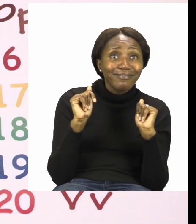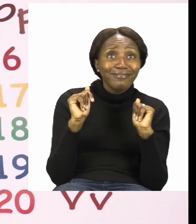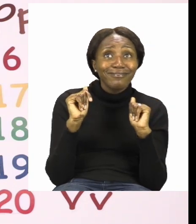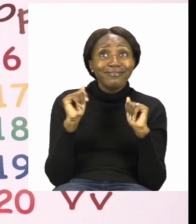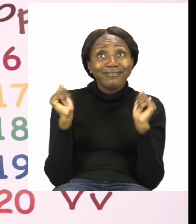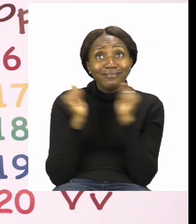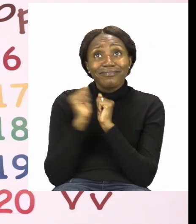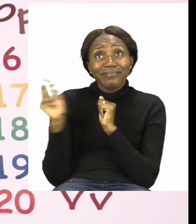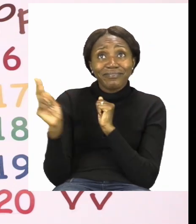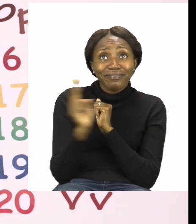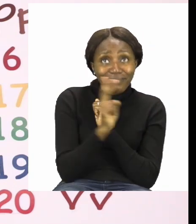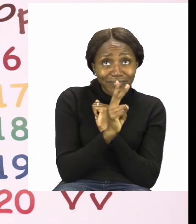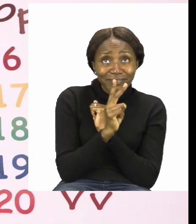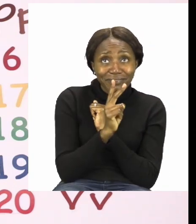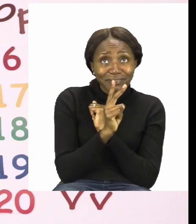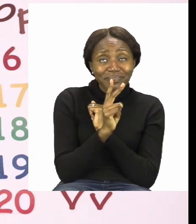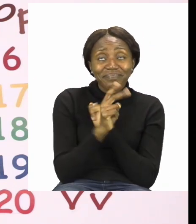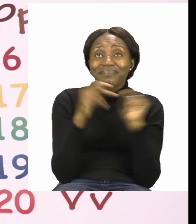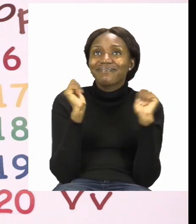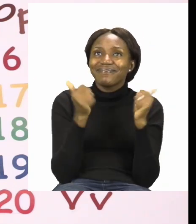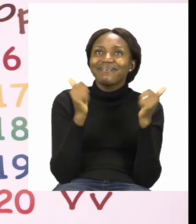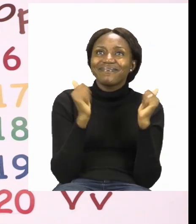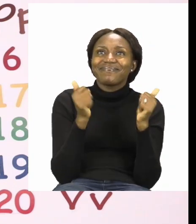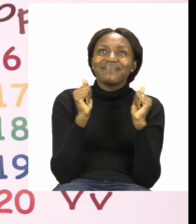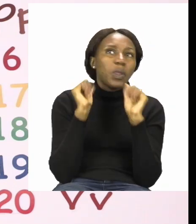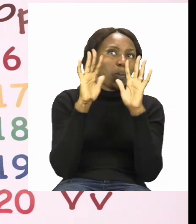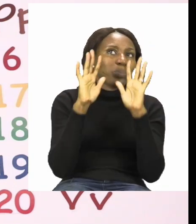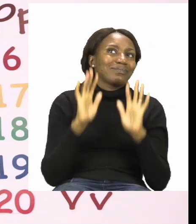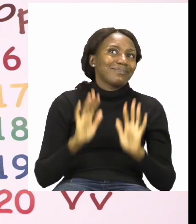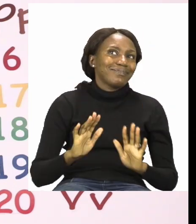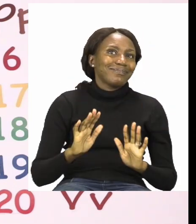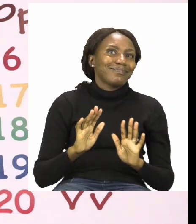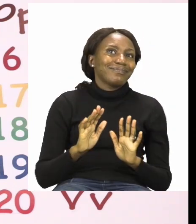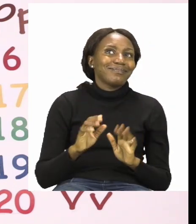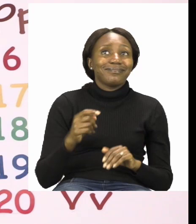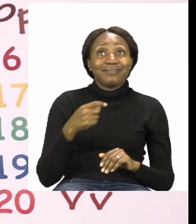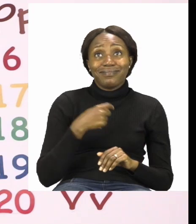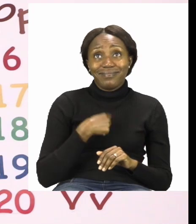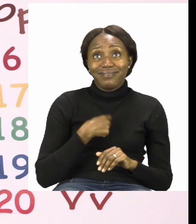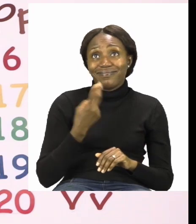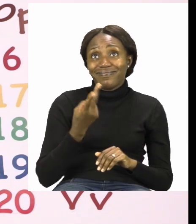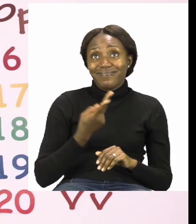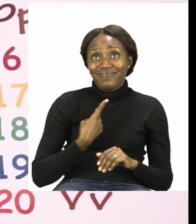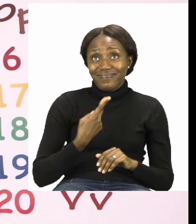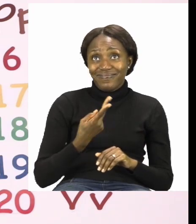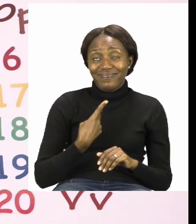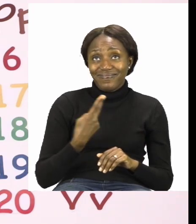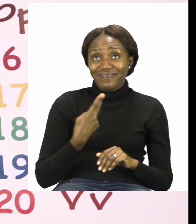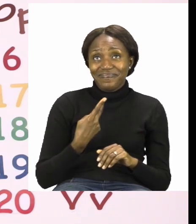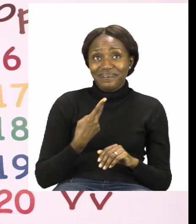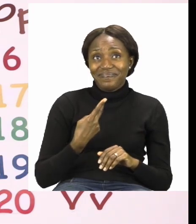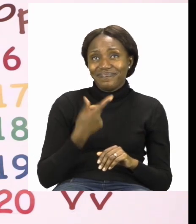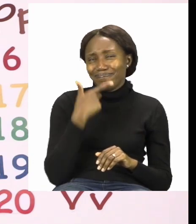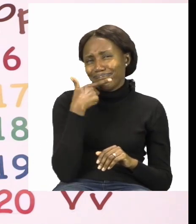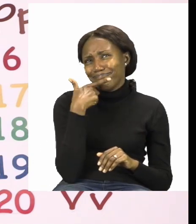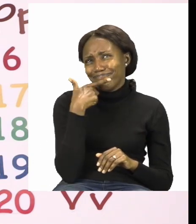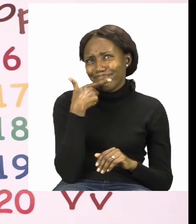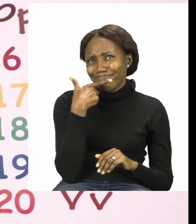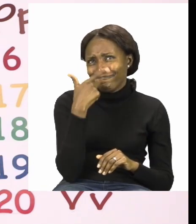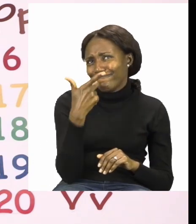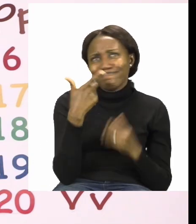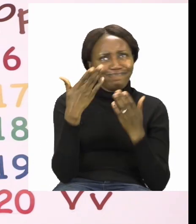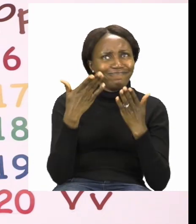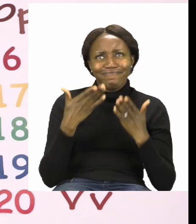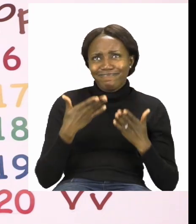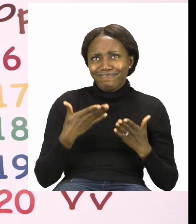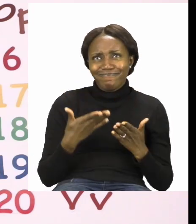the park? Wonderful. So, from Sashi and I, we would like to say thank you for joining us